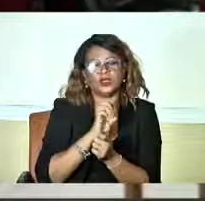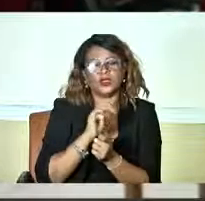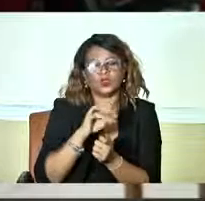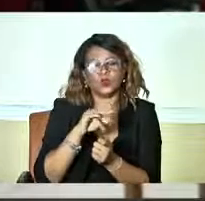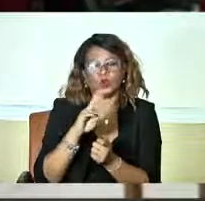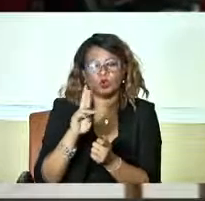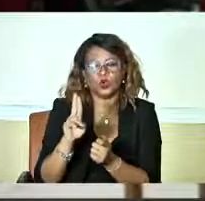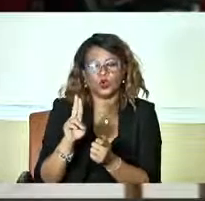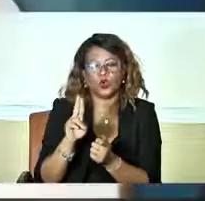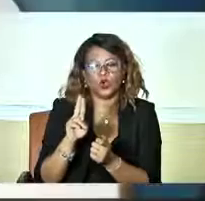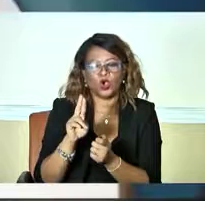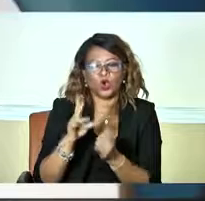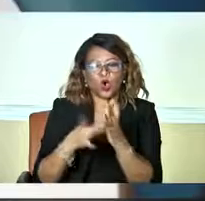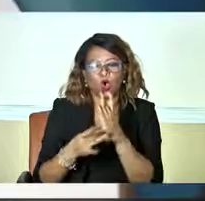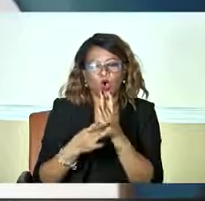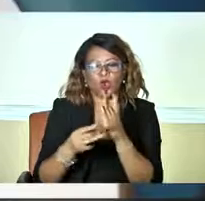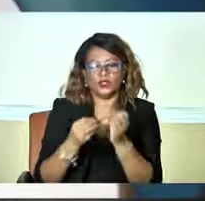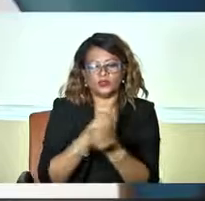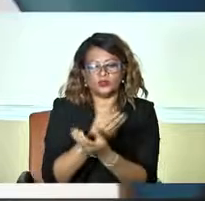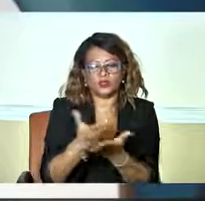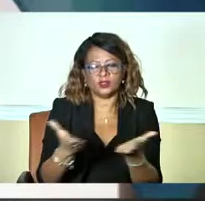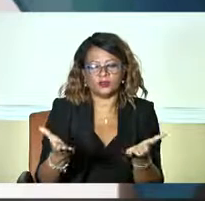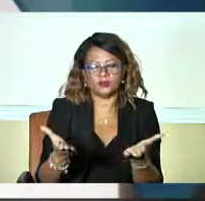spill. Sure.